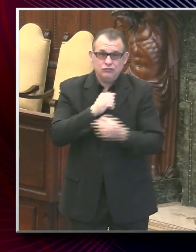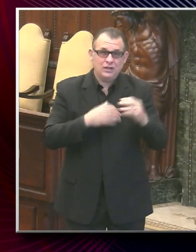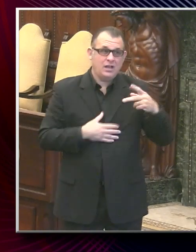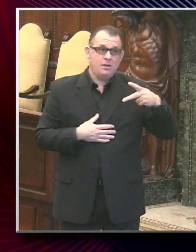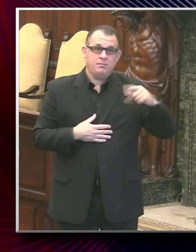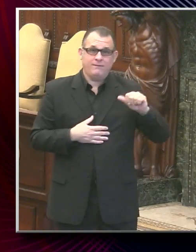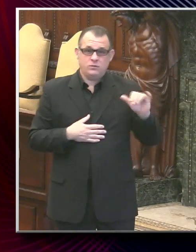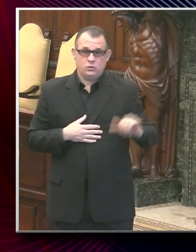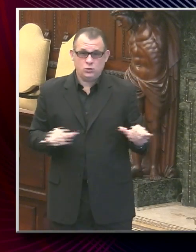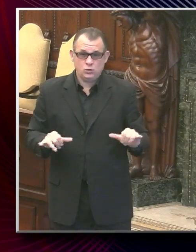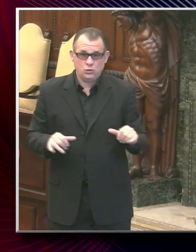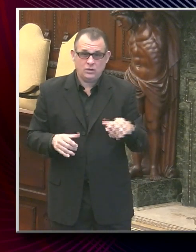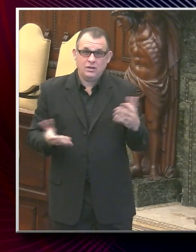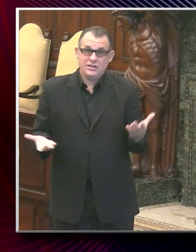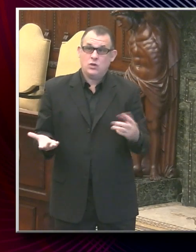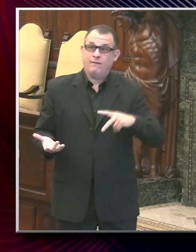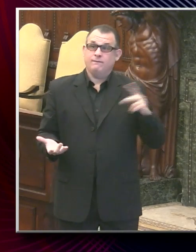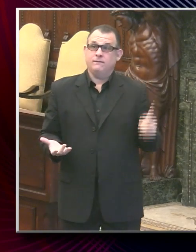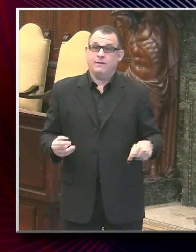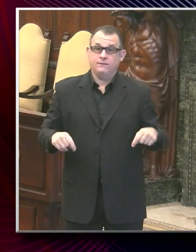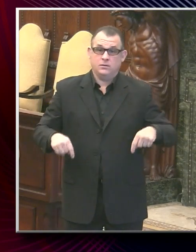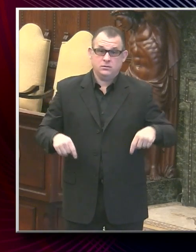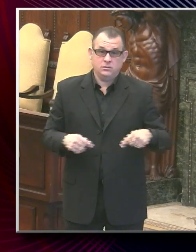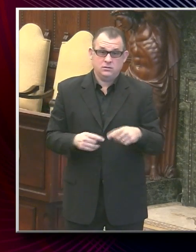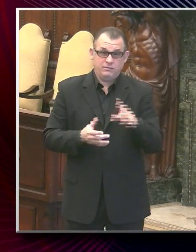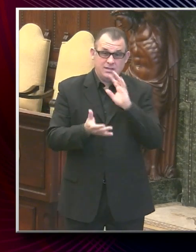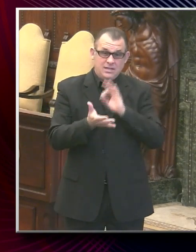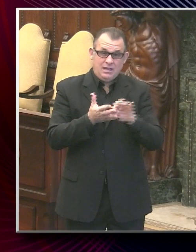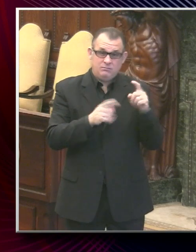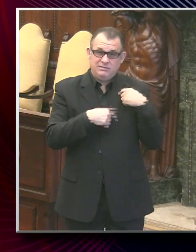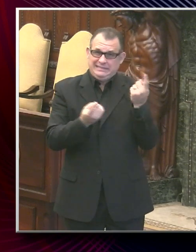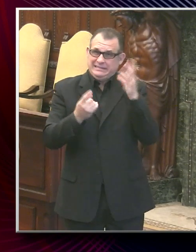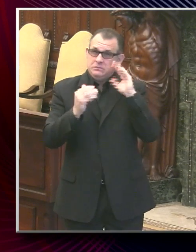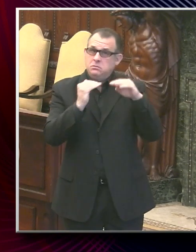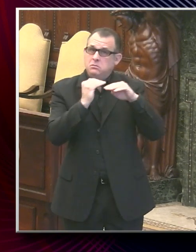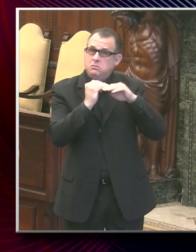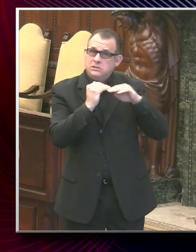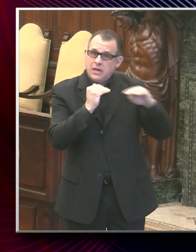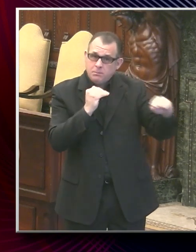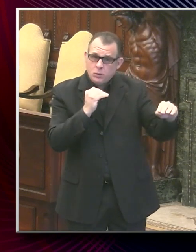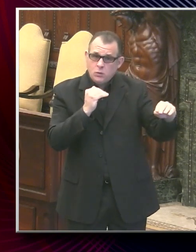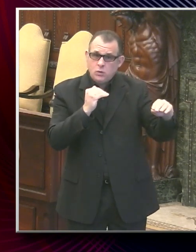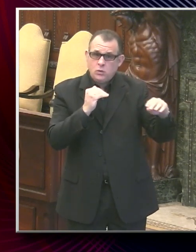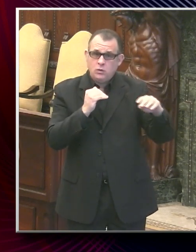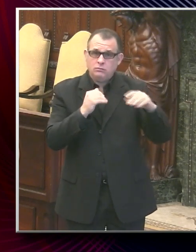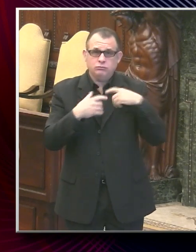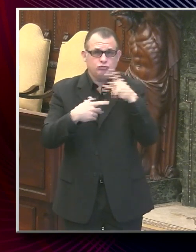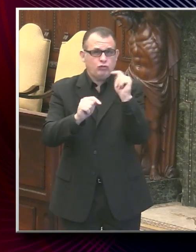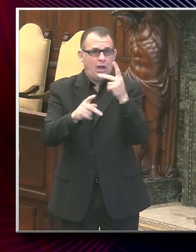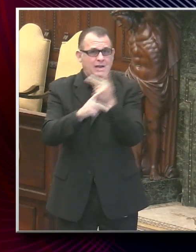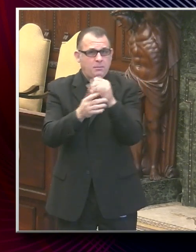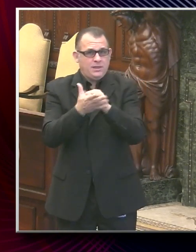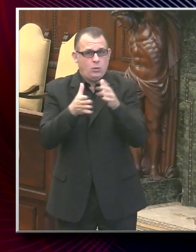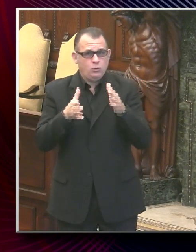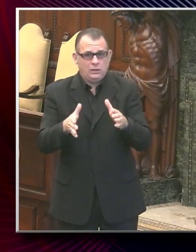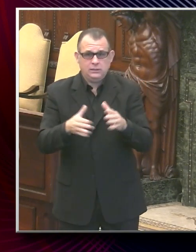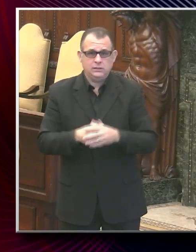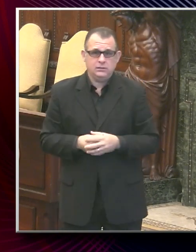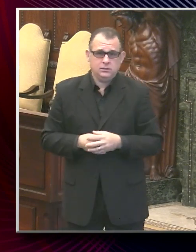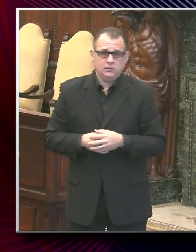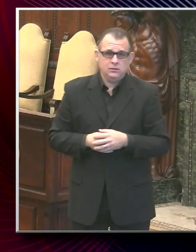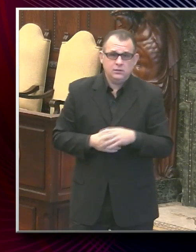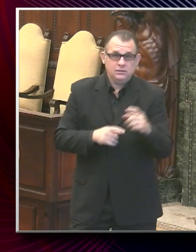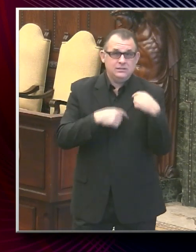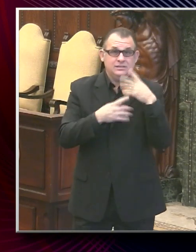Philadelphia, our case counts in the past week have been stable, and we're trying to keep it that way. So here are the numbers. Since this time yesterday,